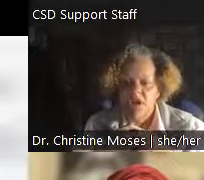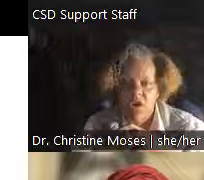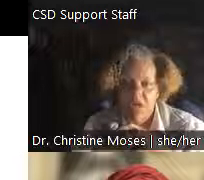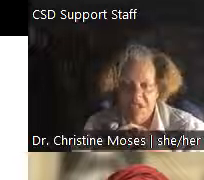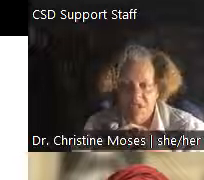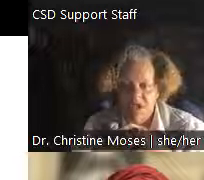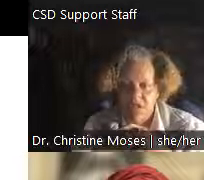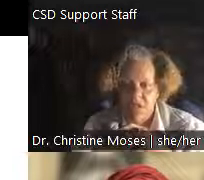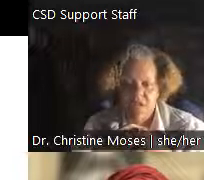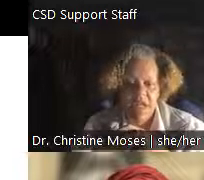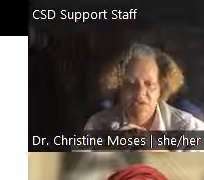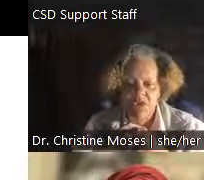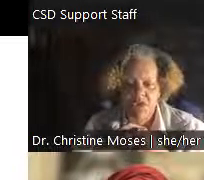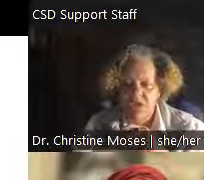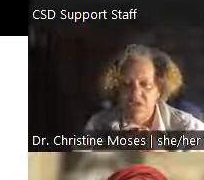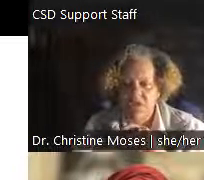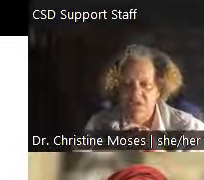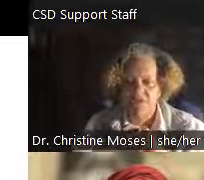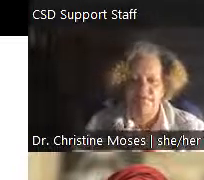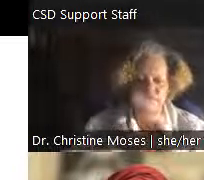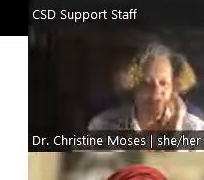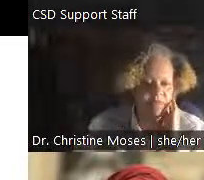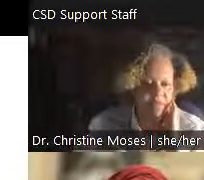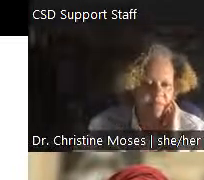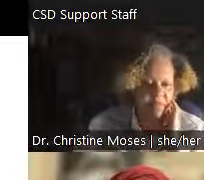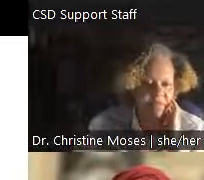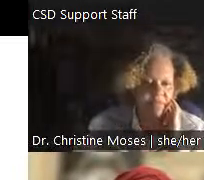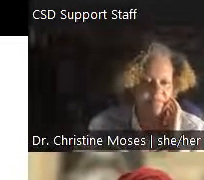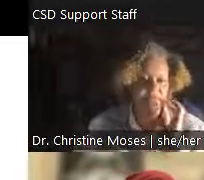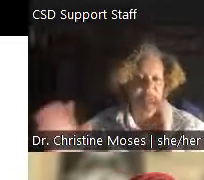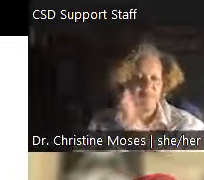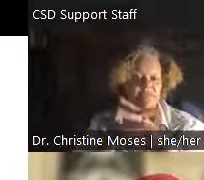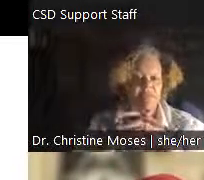There are no abstentions. Thank you so much, Samir.